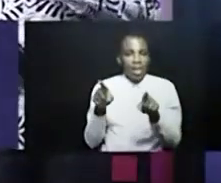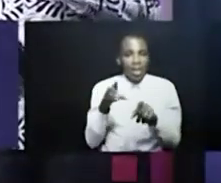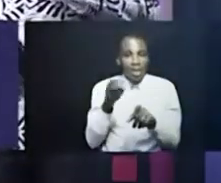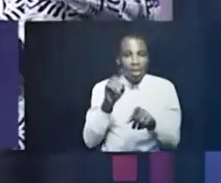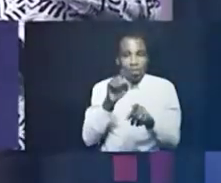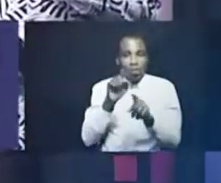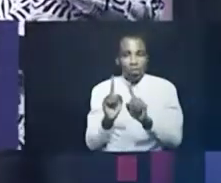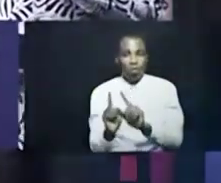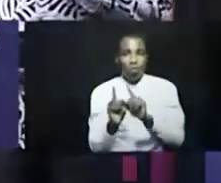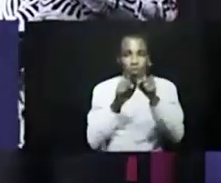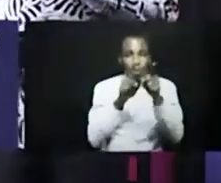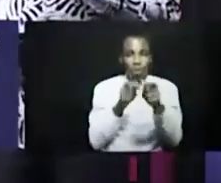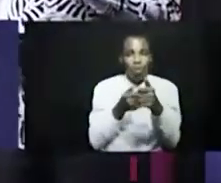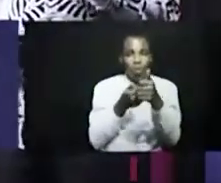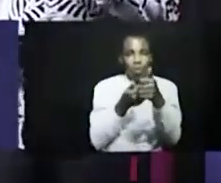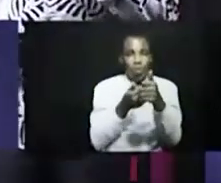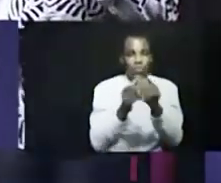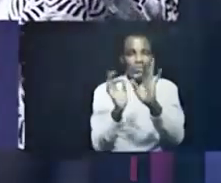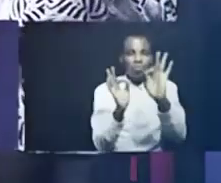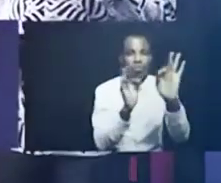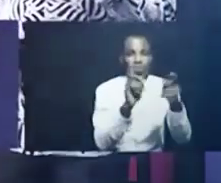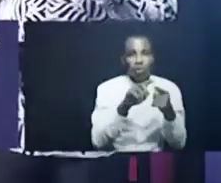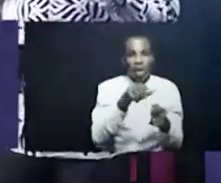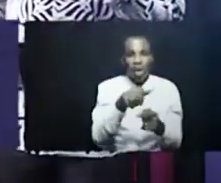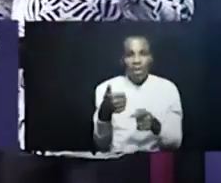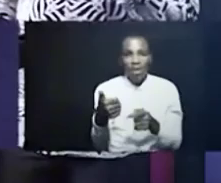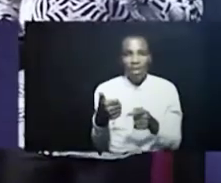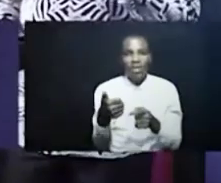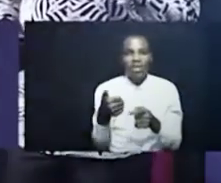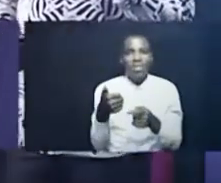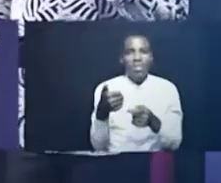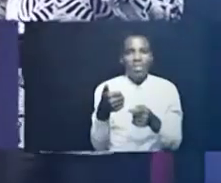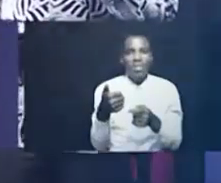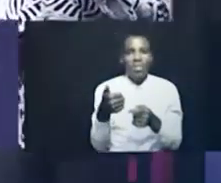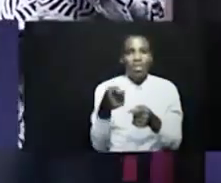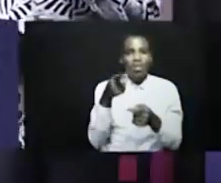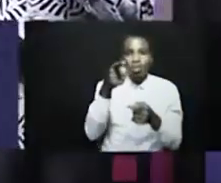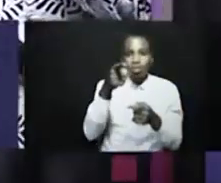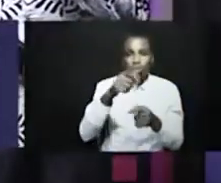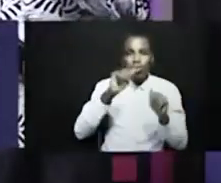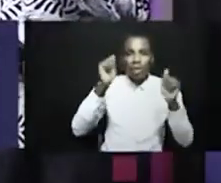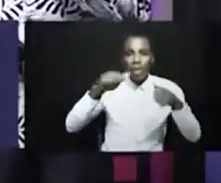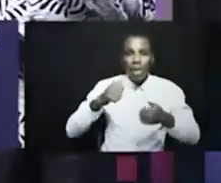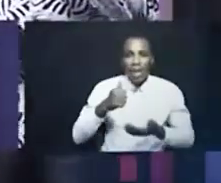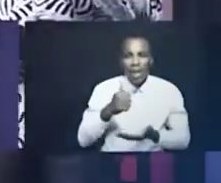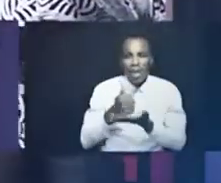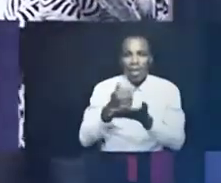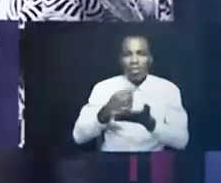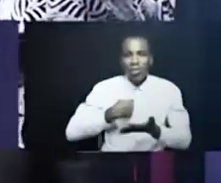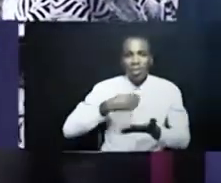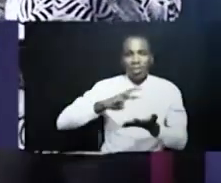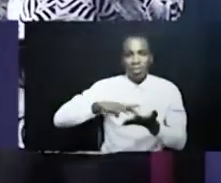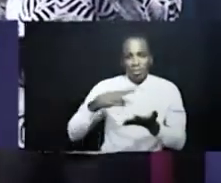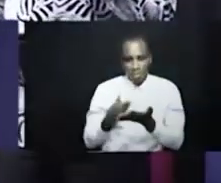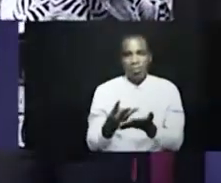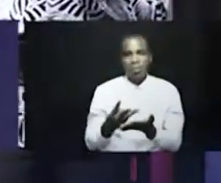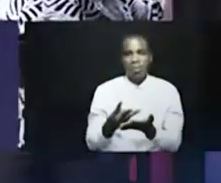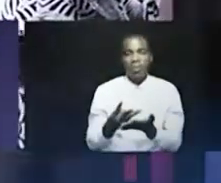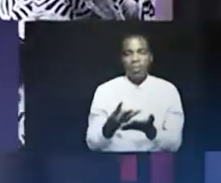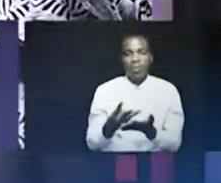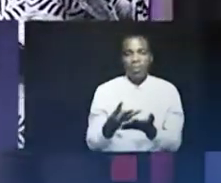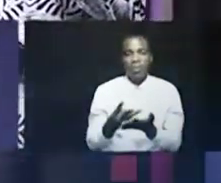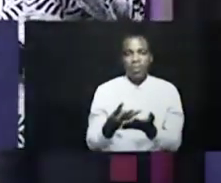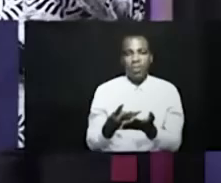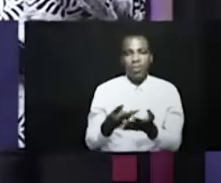will be my witnesses. You will bail me out, and you do